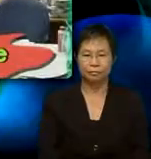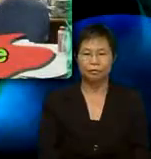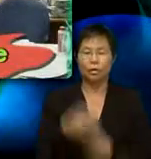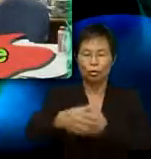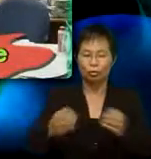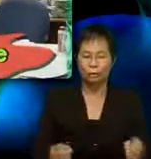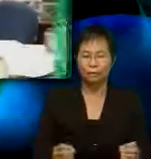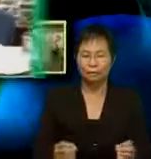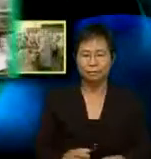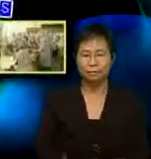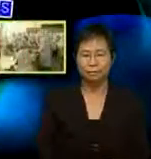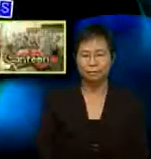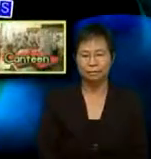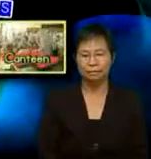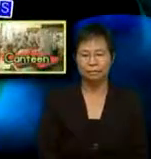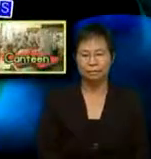Office,